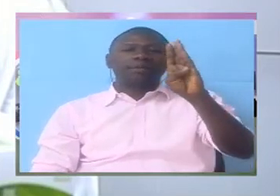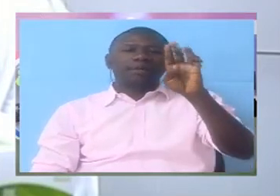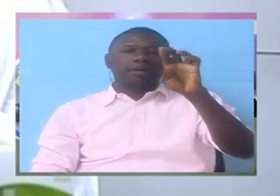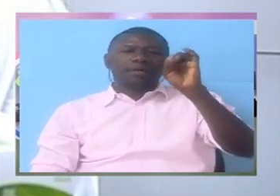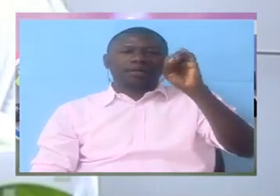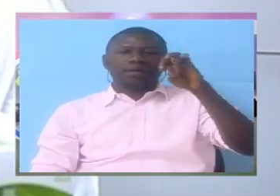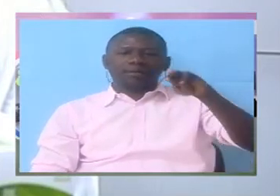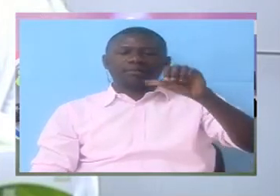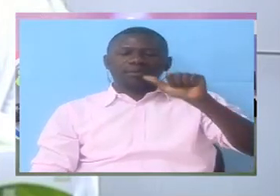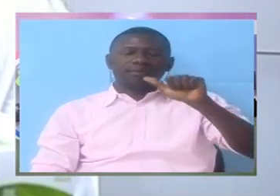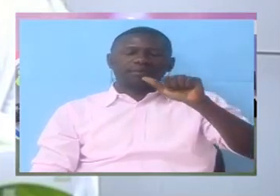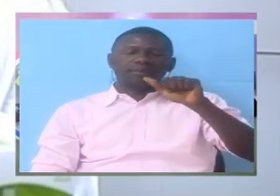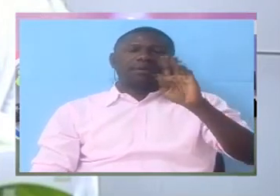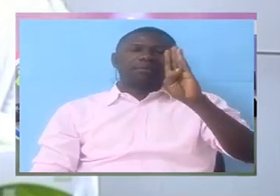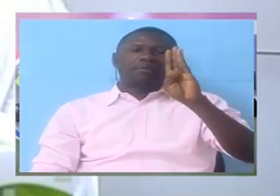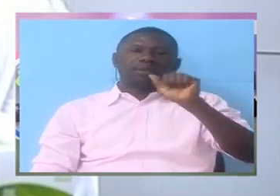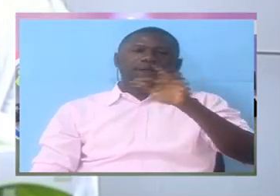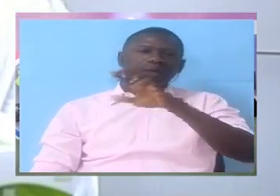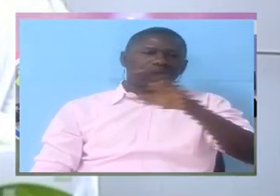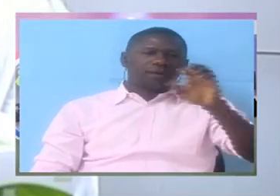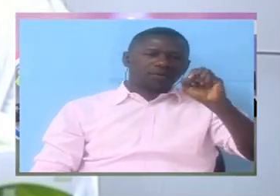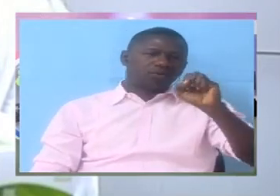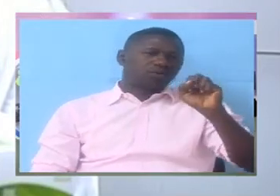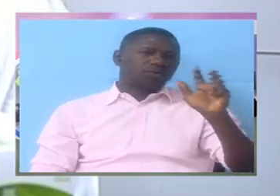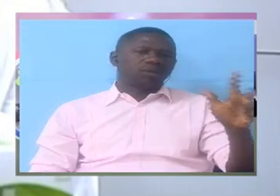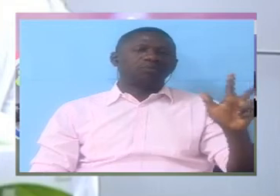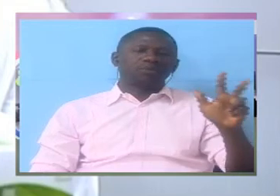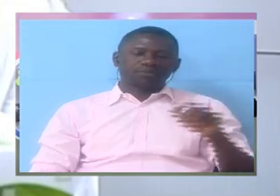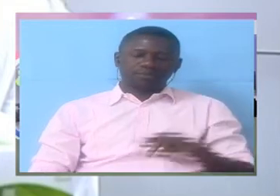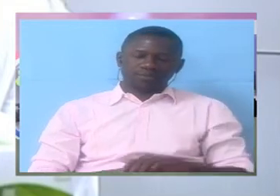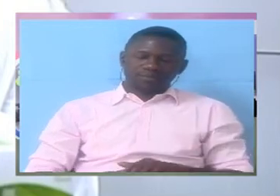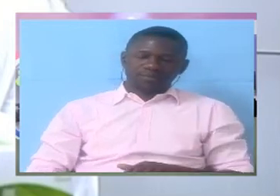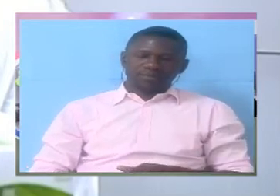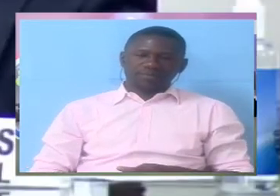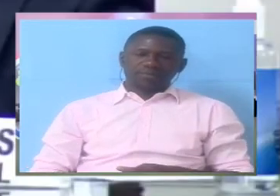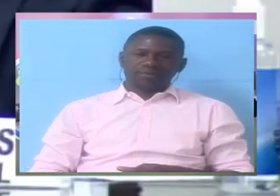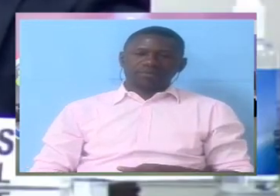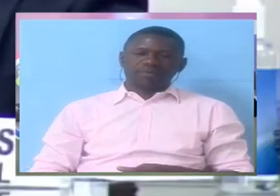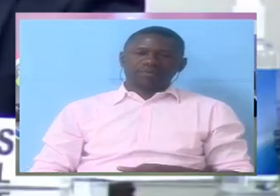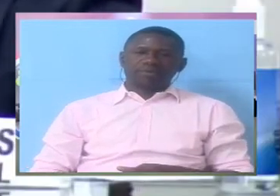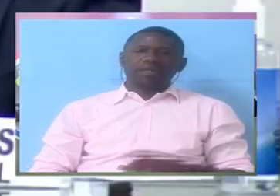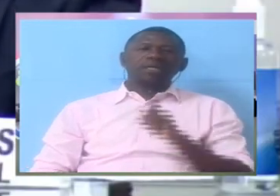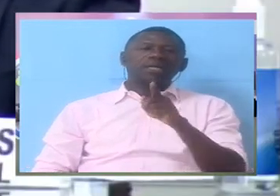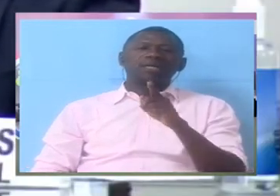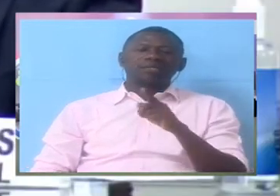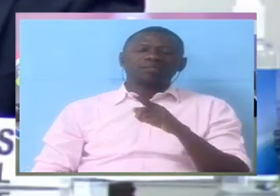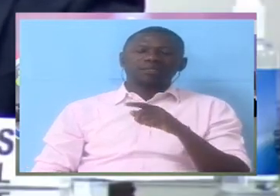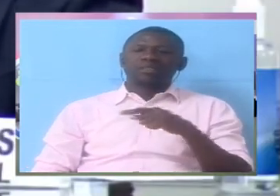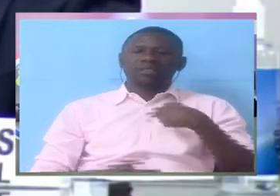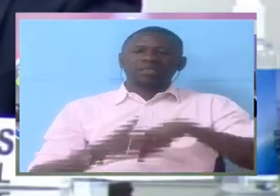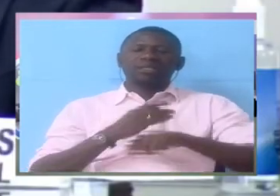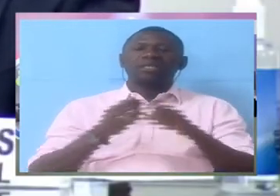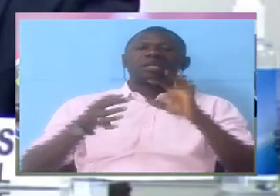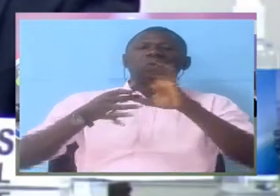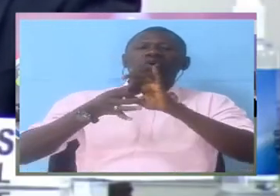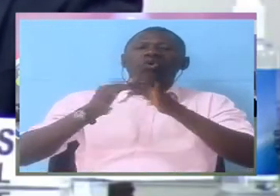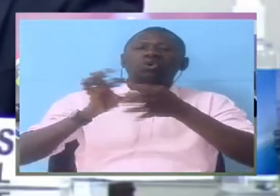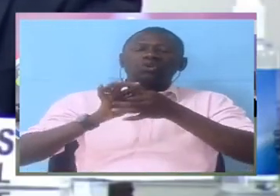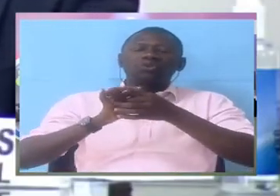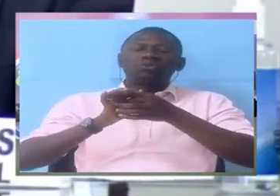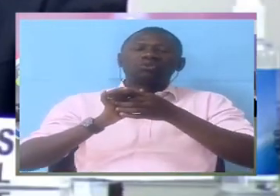tajireyala menketa Ibrahim Abarola. And that I believe is in connection with the alleged coup